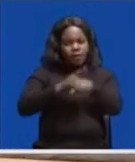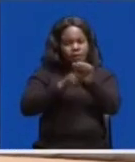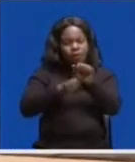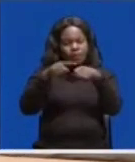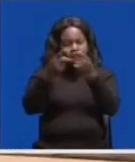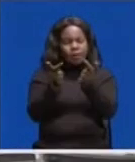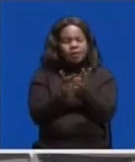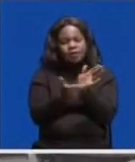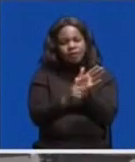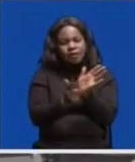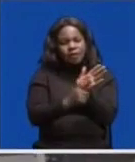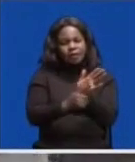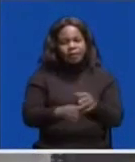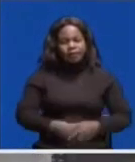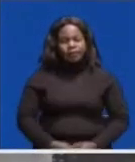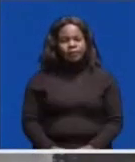Lusaka.